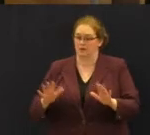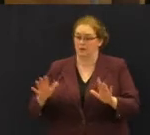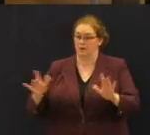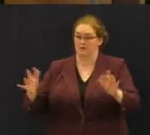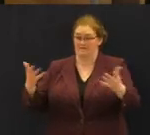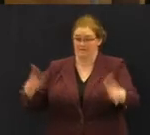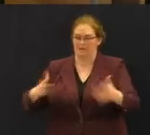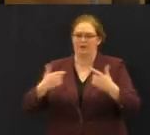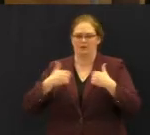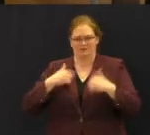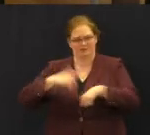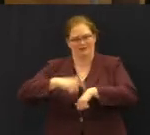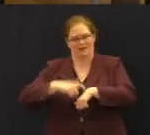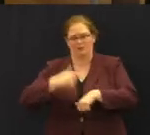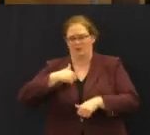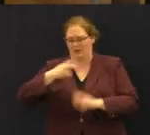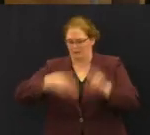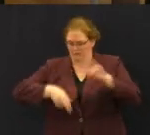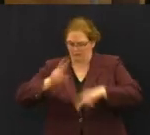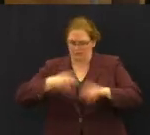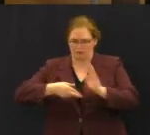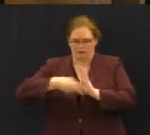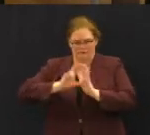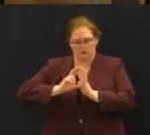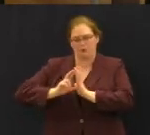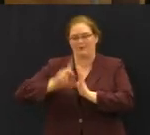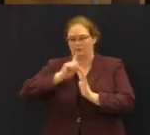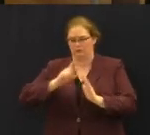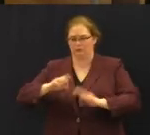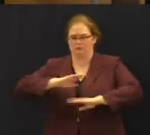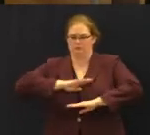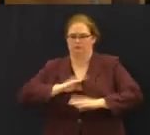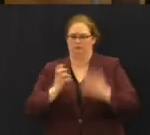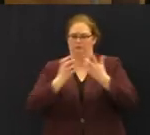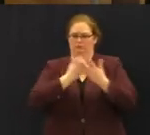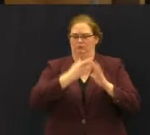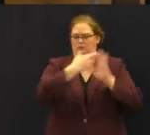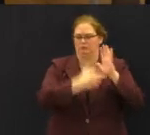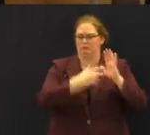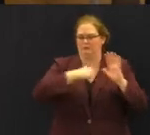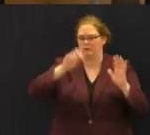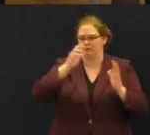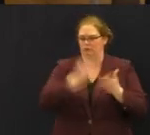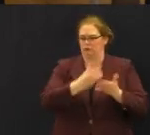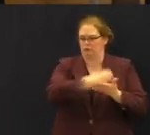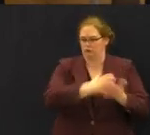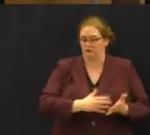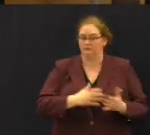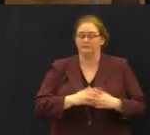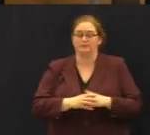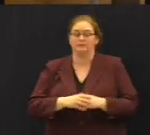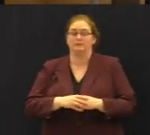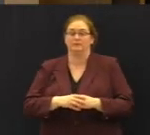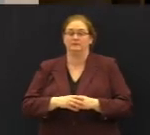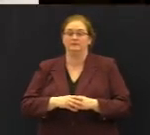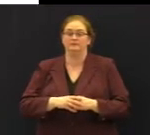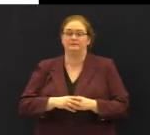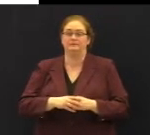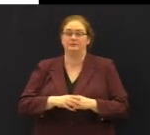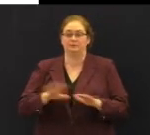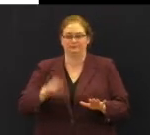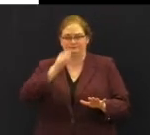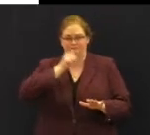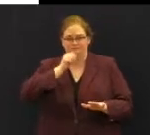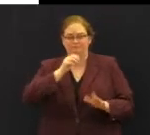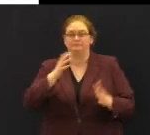compliance with the Treasury regulations, and we just ask for your patience as we try to process the applications as quickly as possible. And next slide.